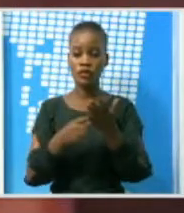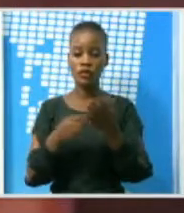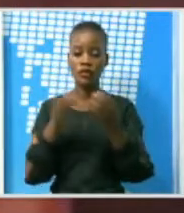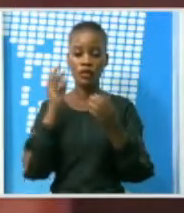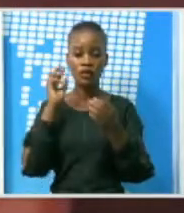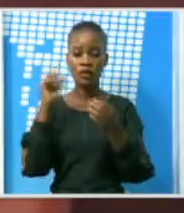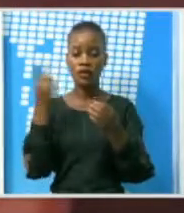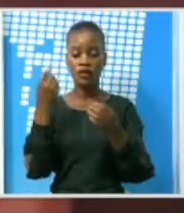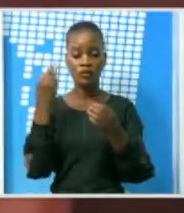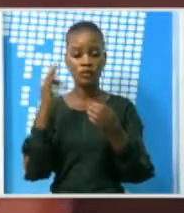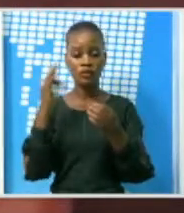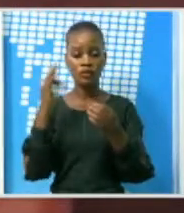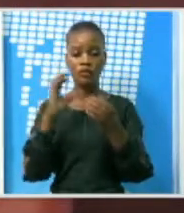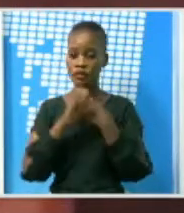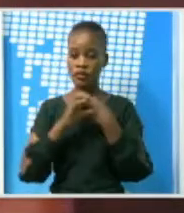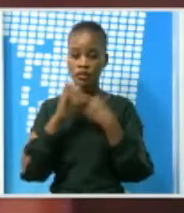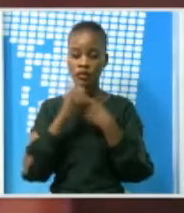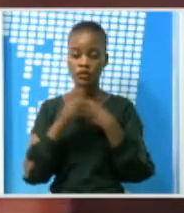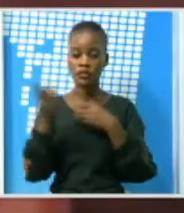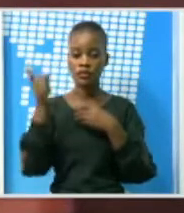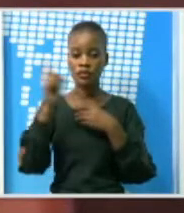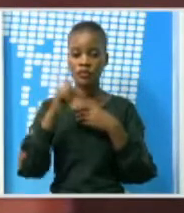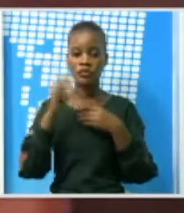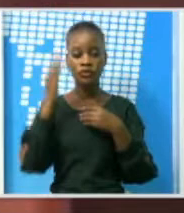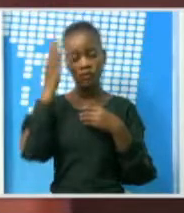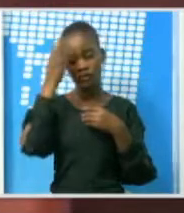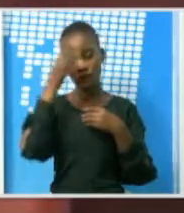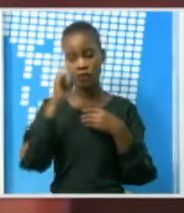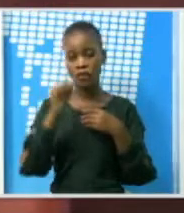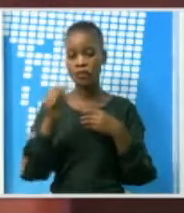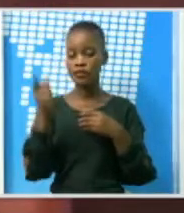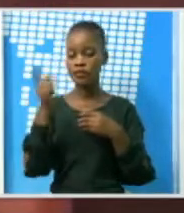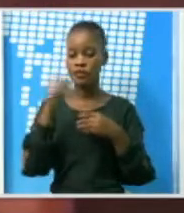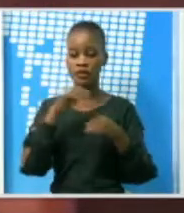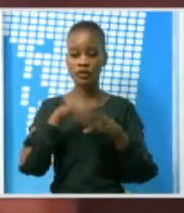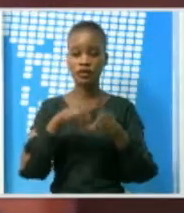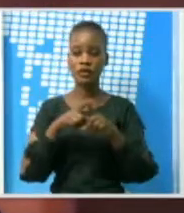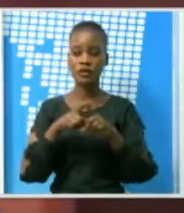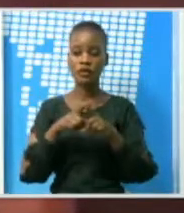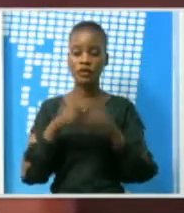first country in sub-Saharan Africa to have floating